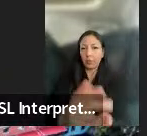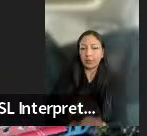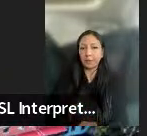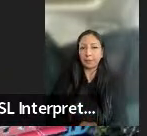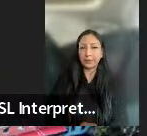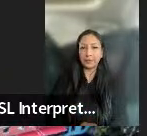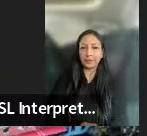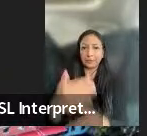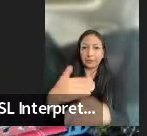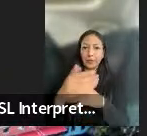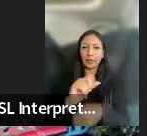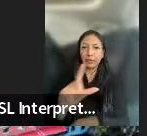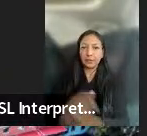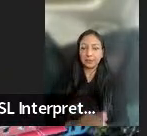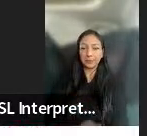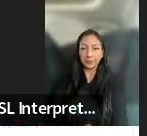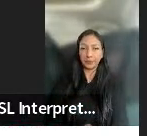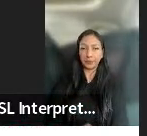Next slide.